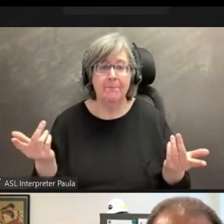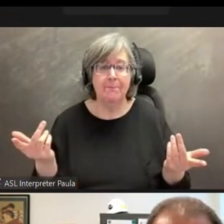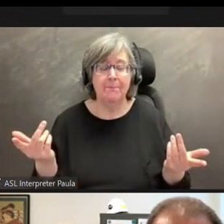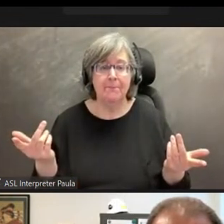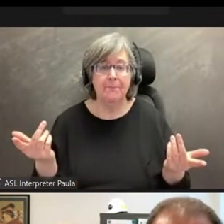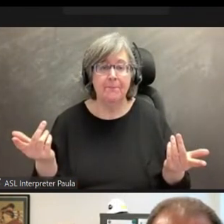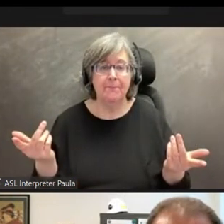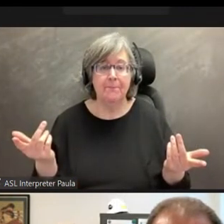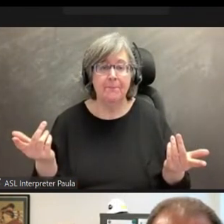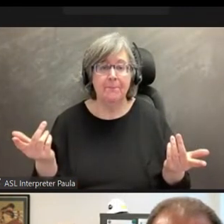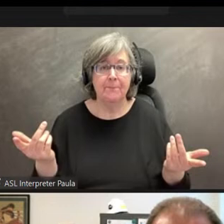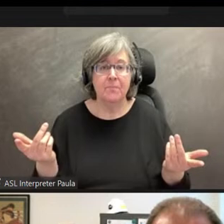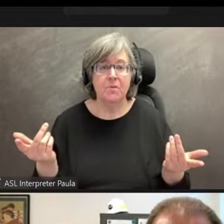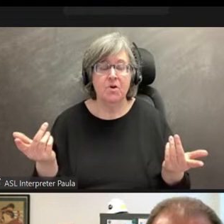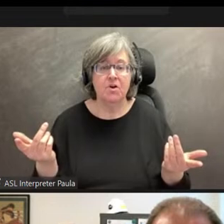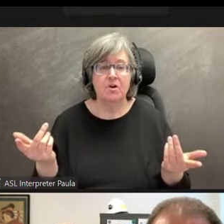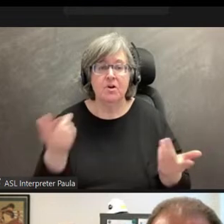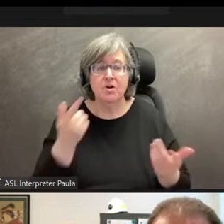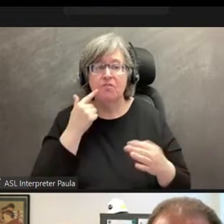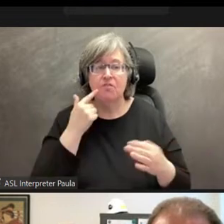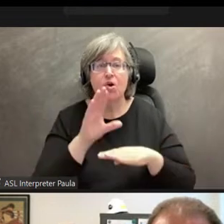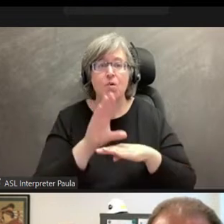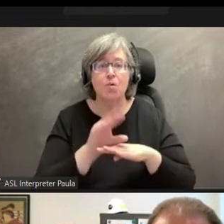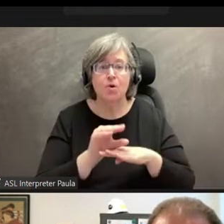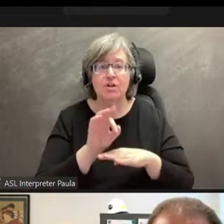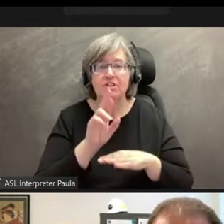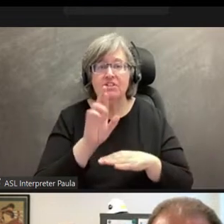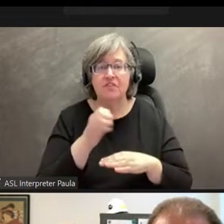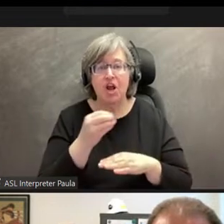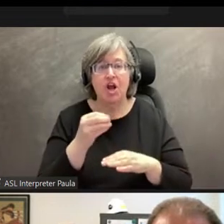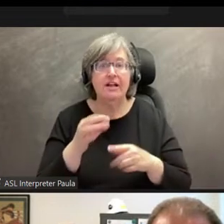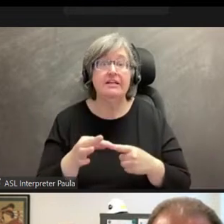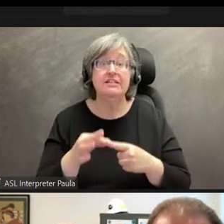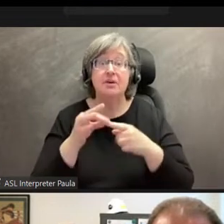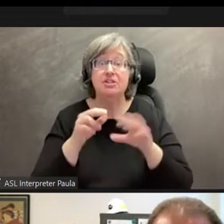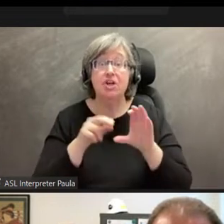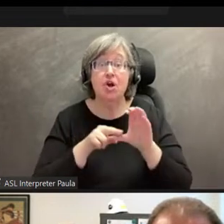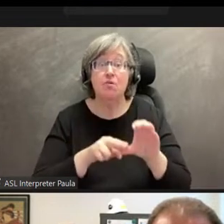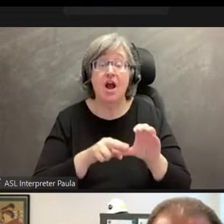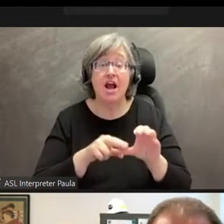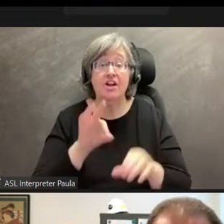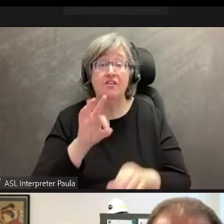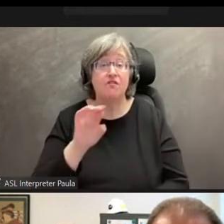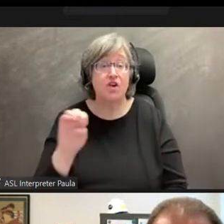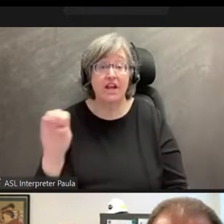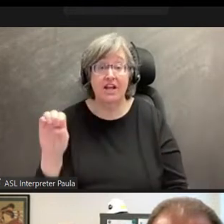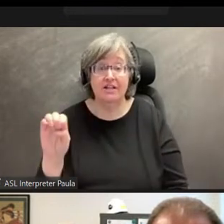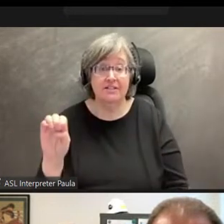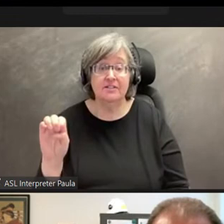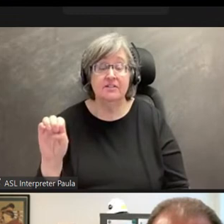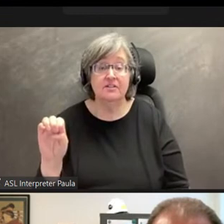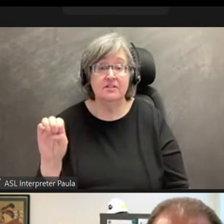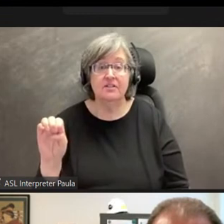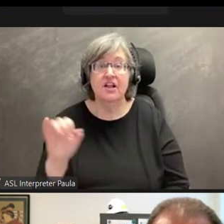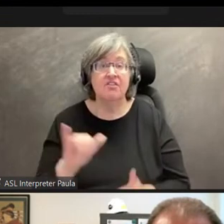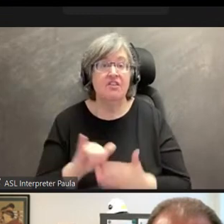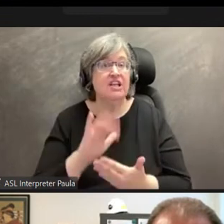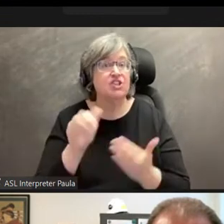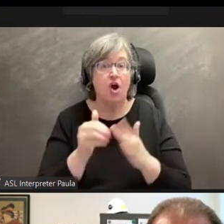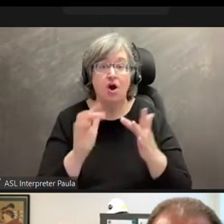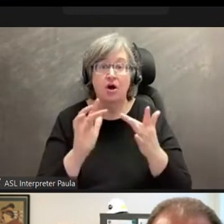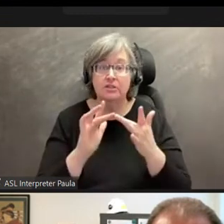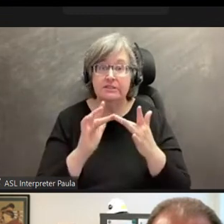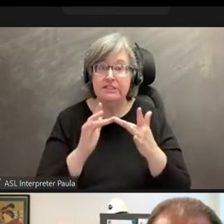What about for reduced fare and especially ride free? Because ride free, is all digital